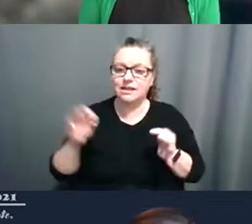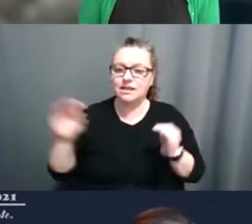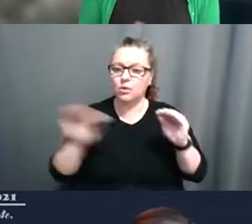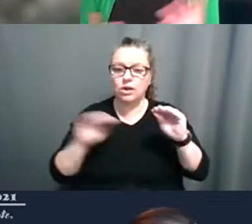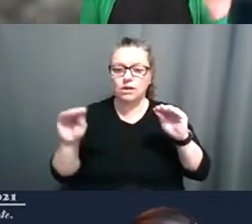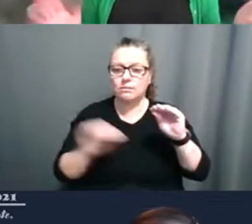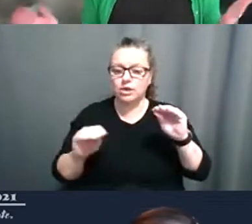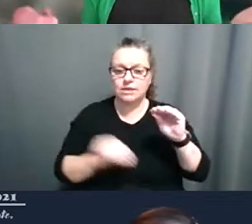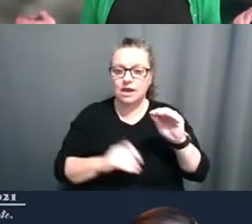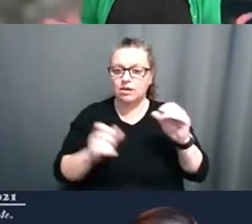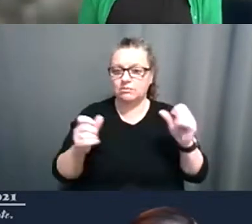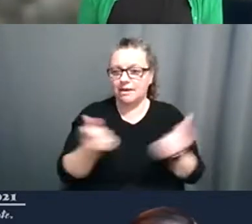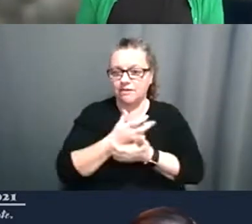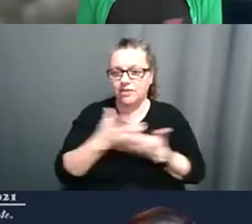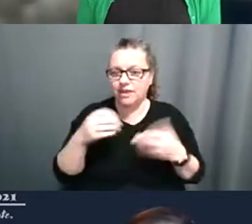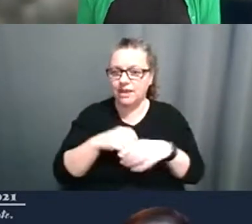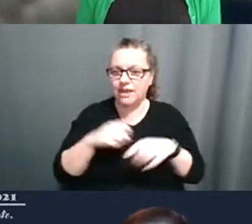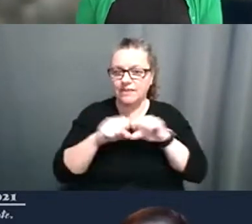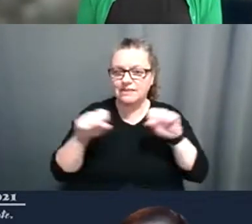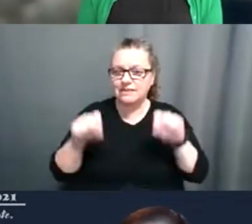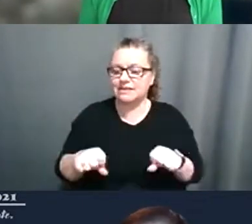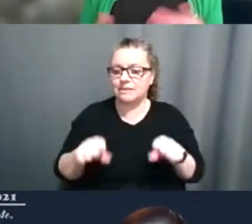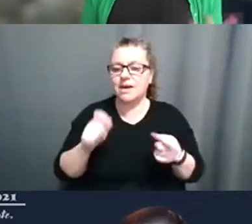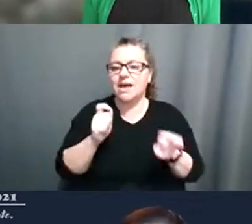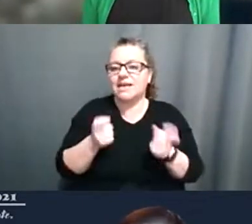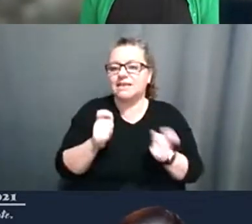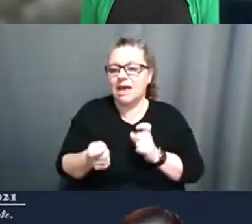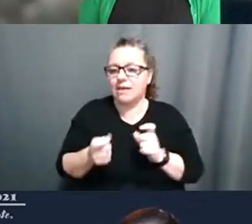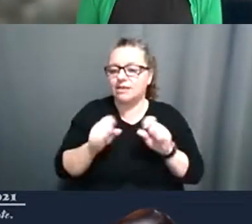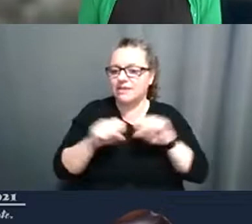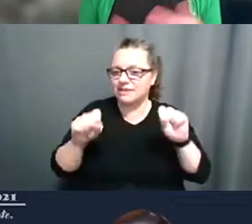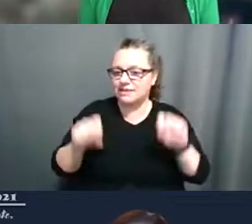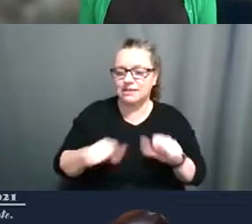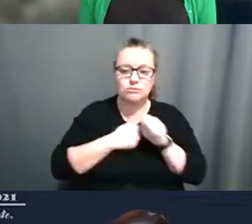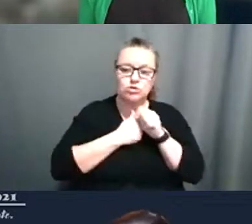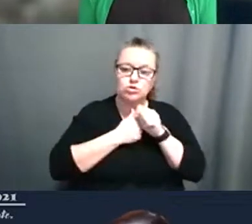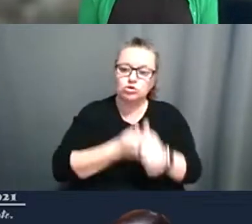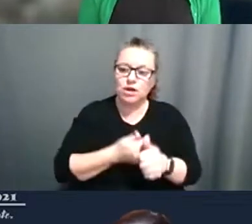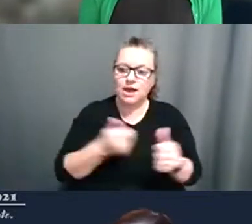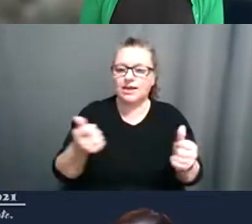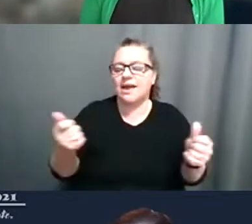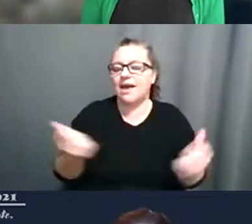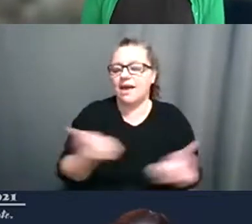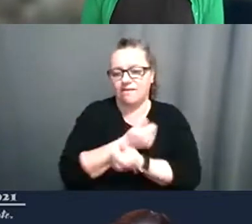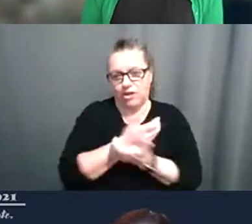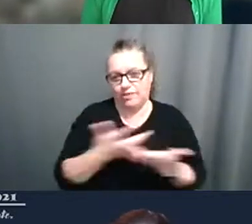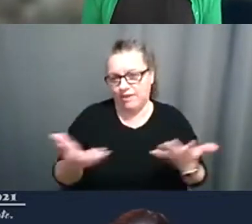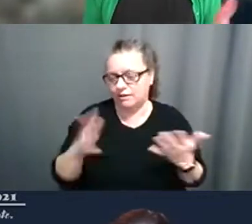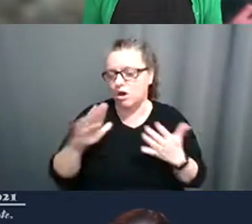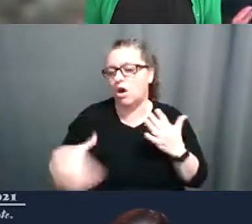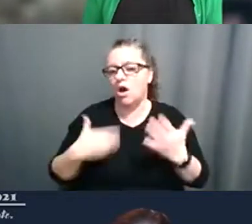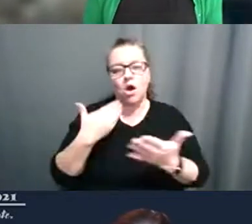the system and adapt the system to be able to track everything, all the requests, and